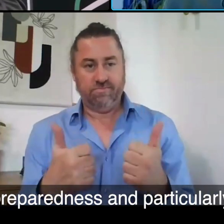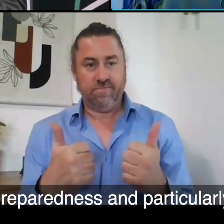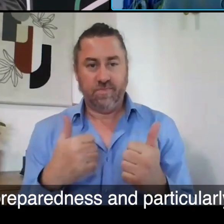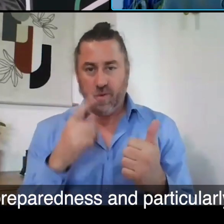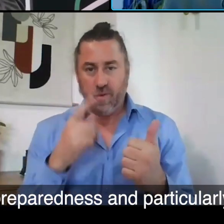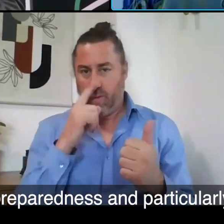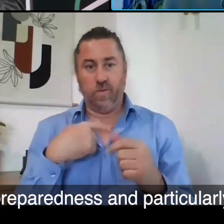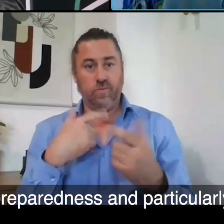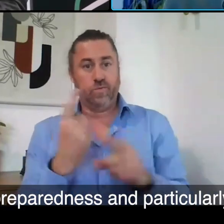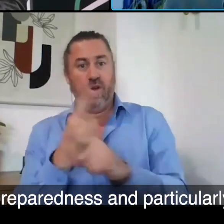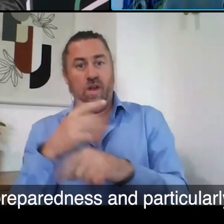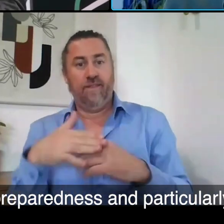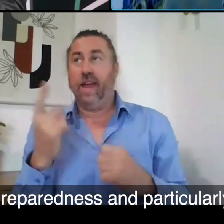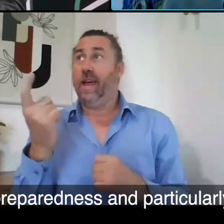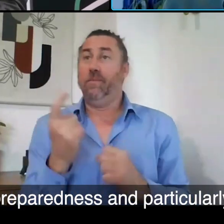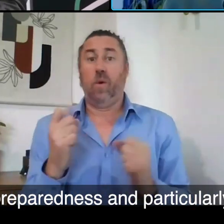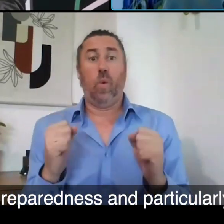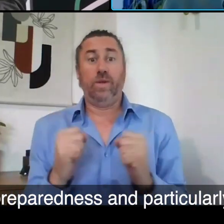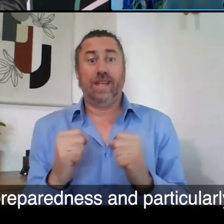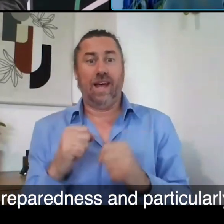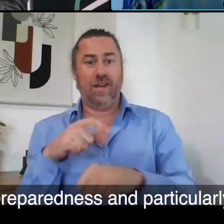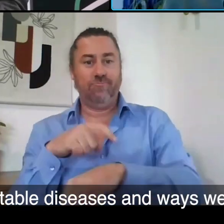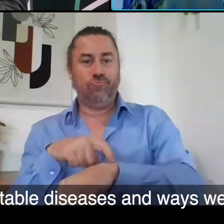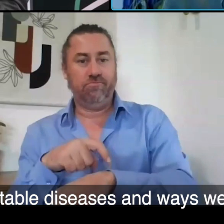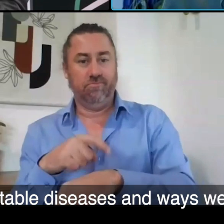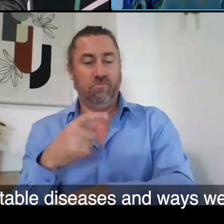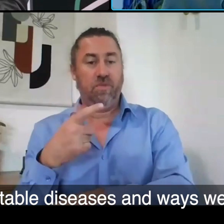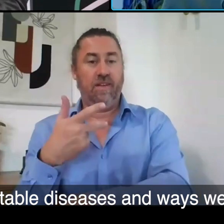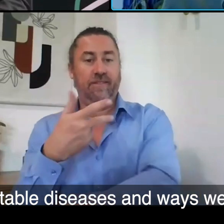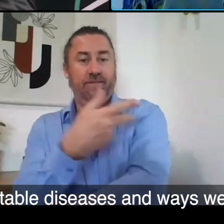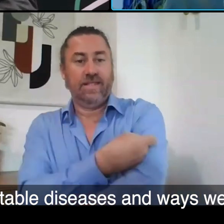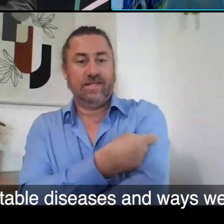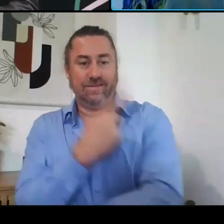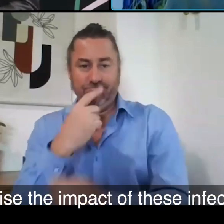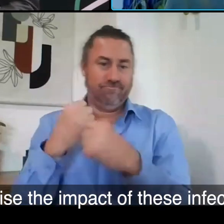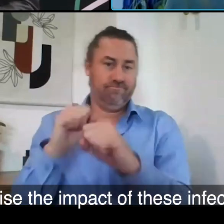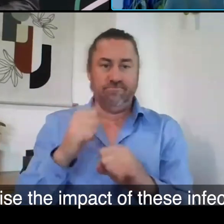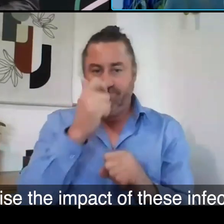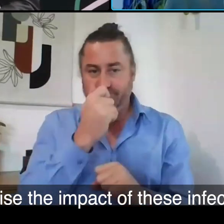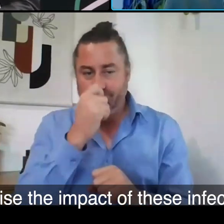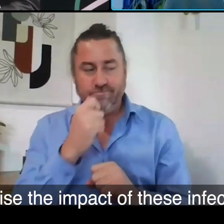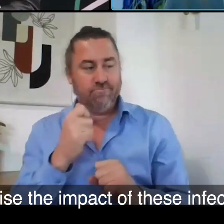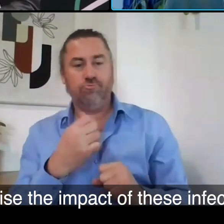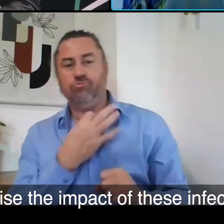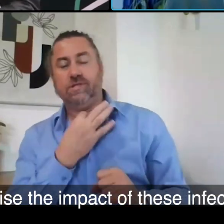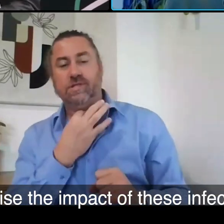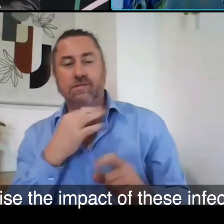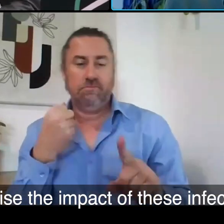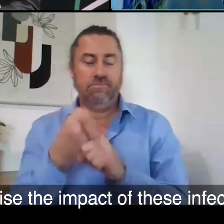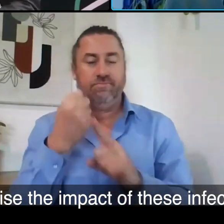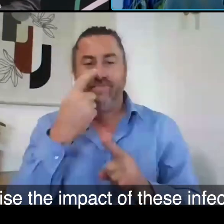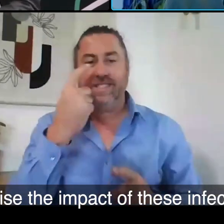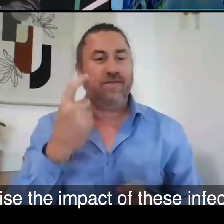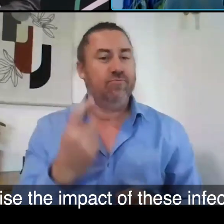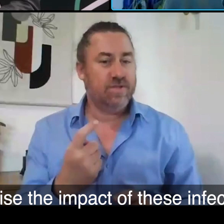about, winter preparedness and particularly the vaccine preventable diseases and ways we might minimise the impact of